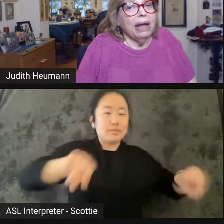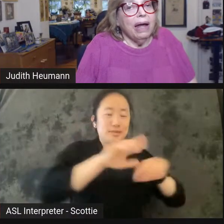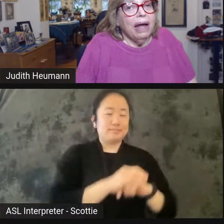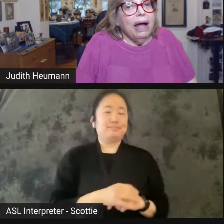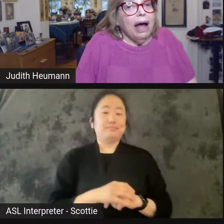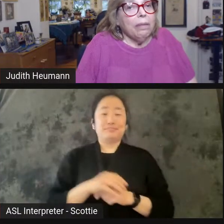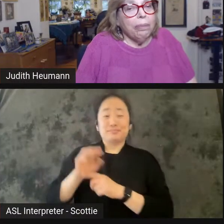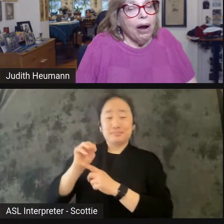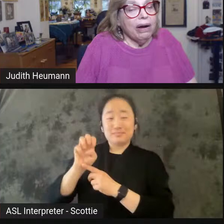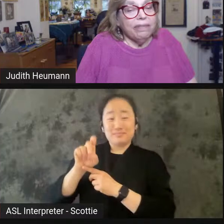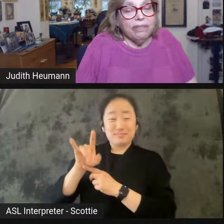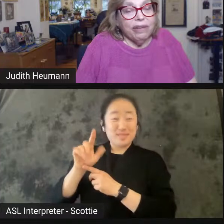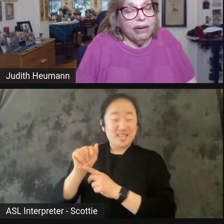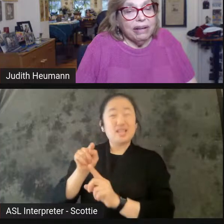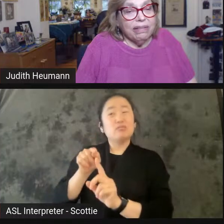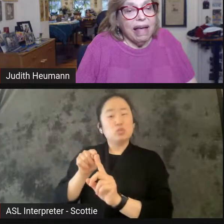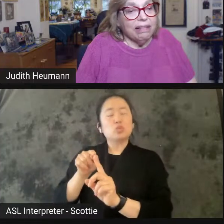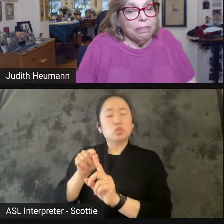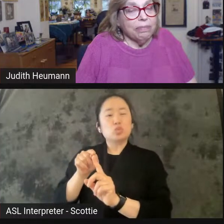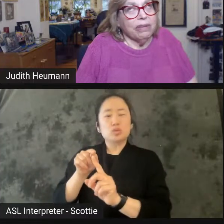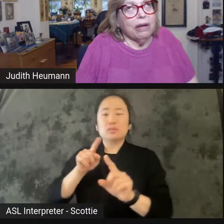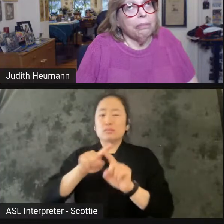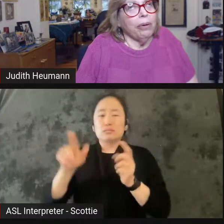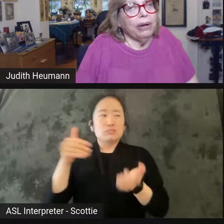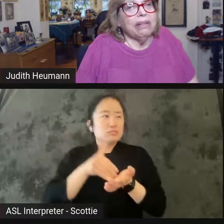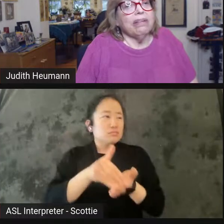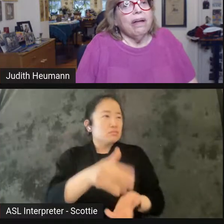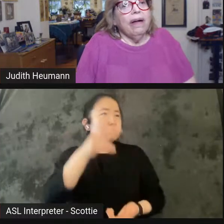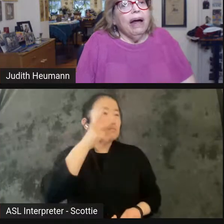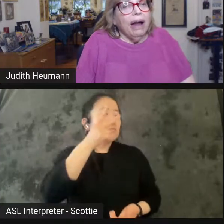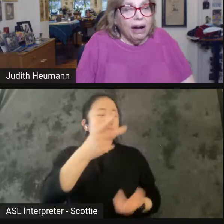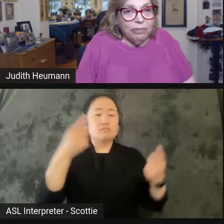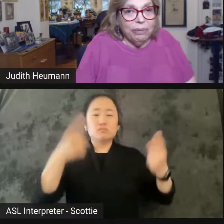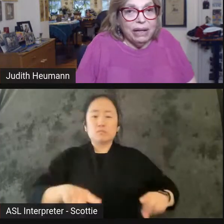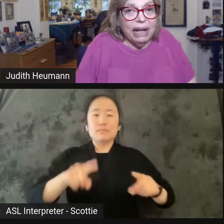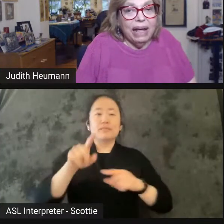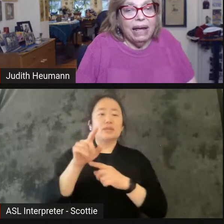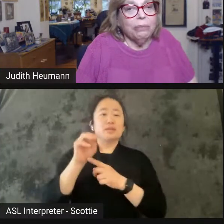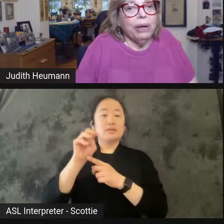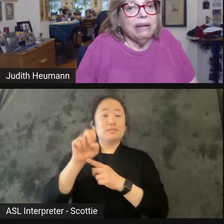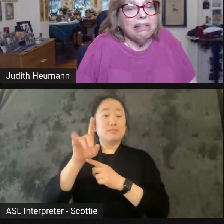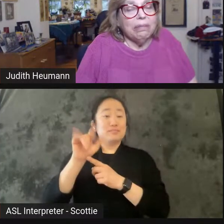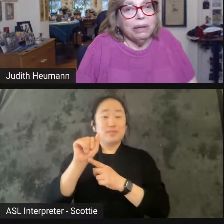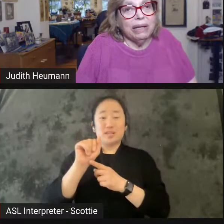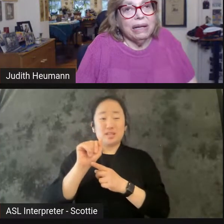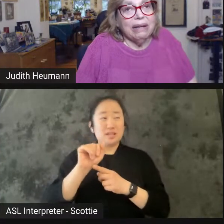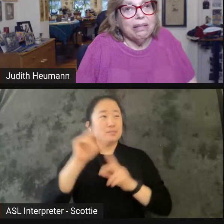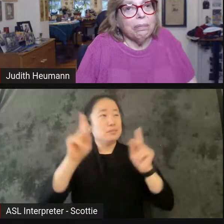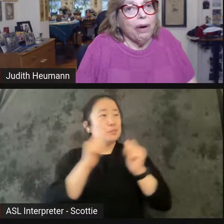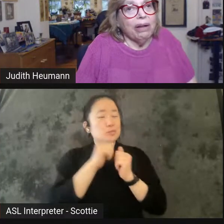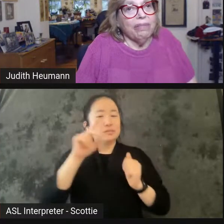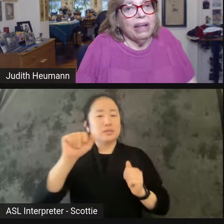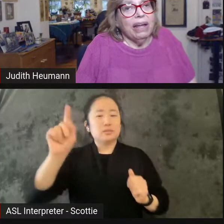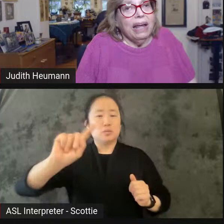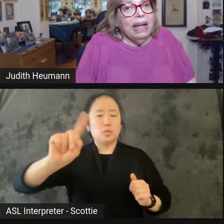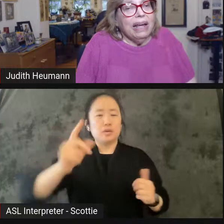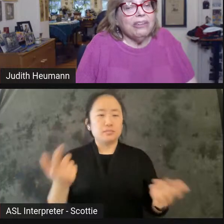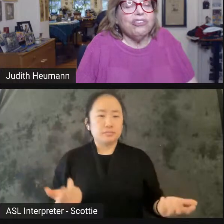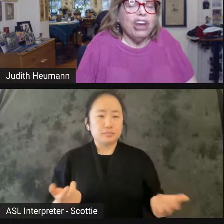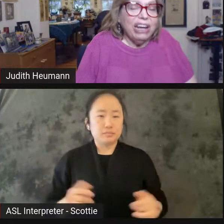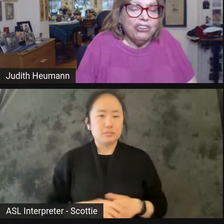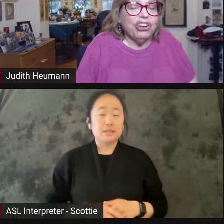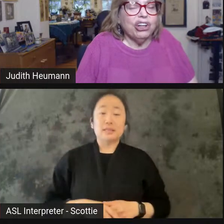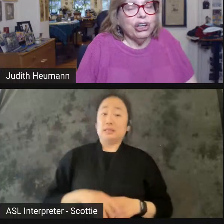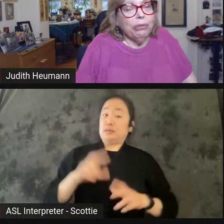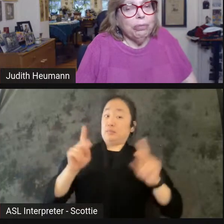are not a part of the various components of media, and when disability is a part of it,